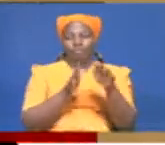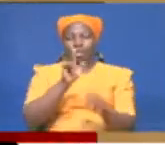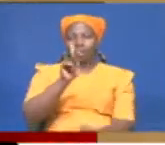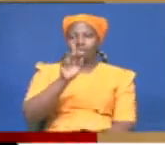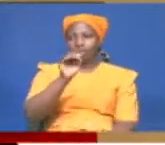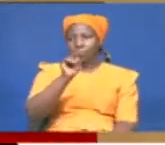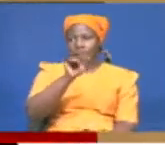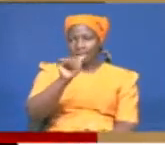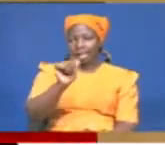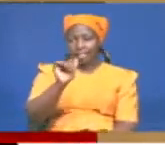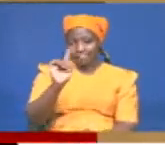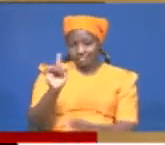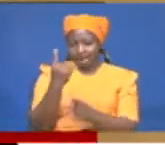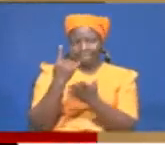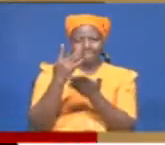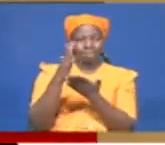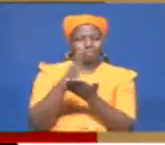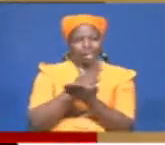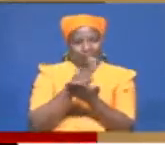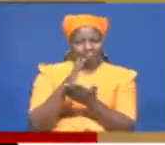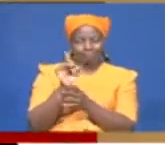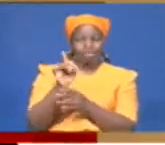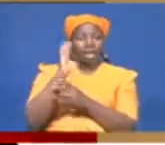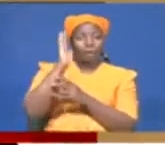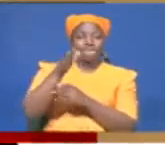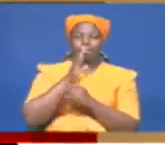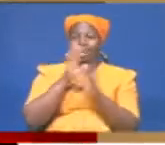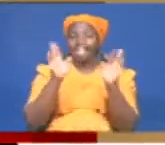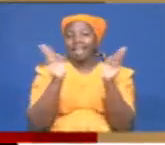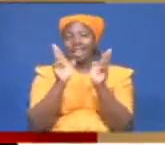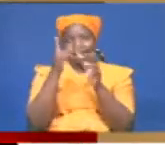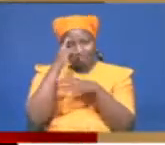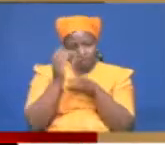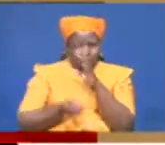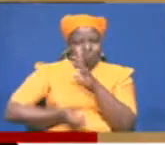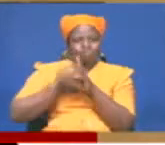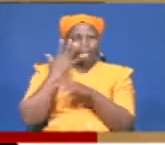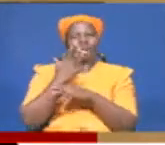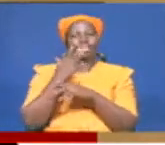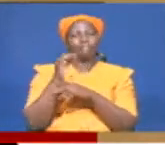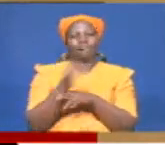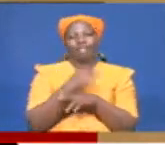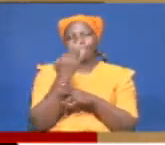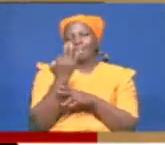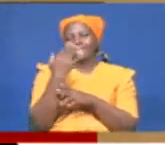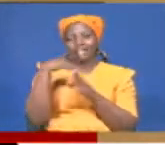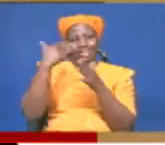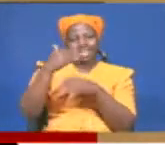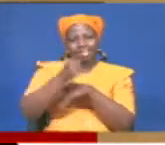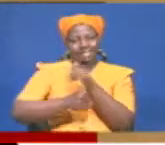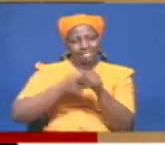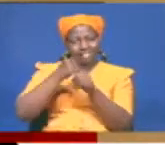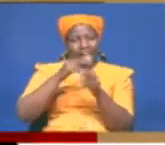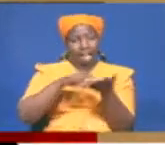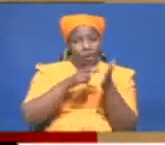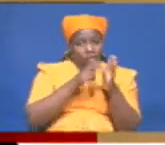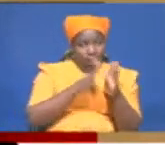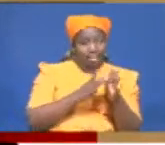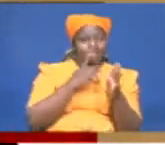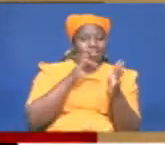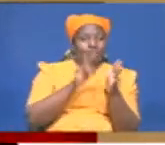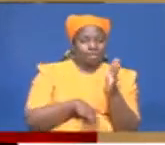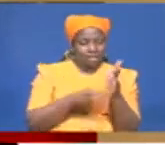phase of the Konza Technopolis would be ready for commissioning by March next year. The contractor says the setting up of